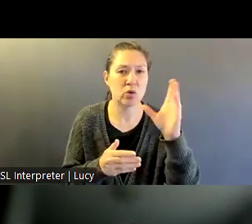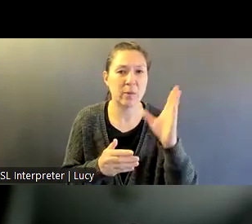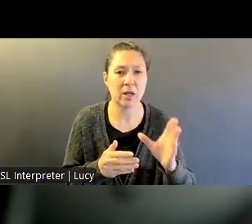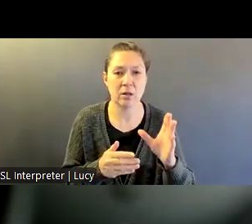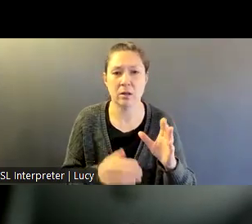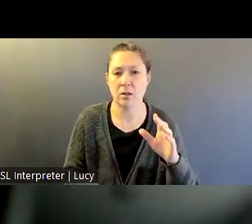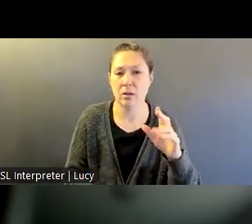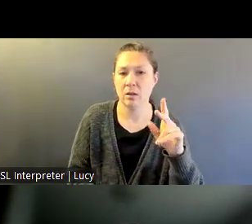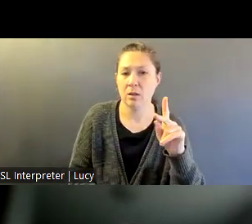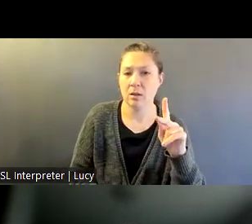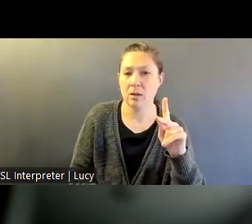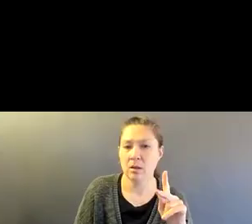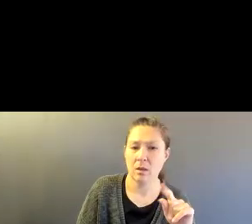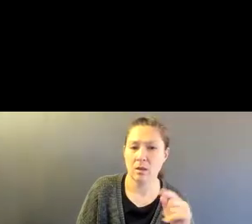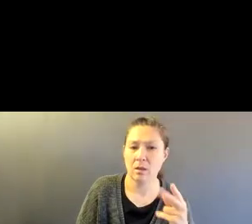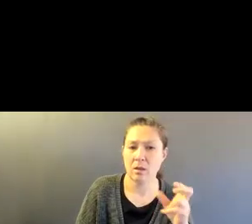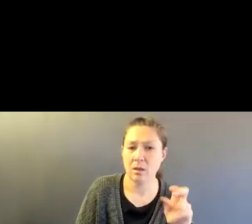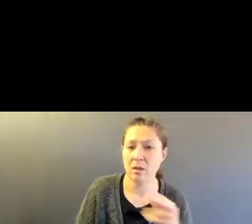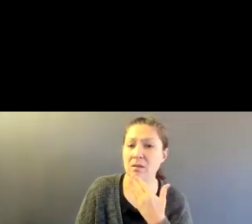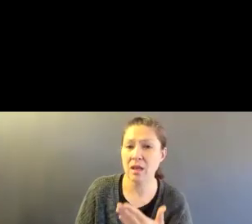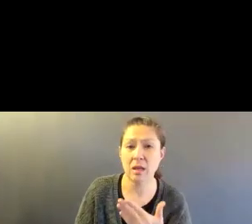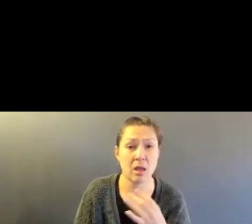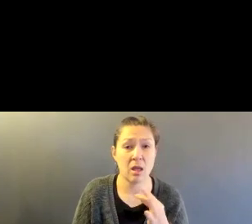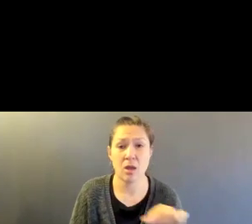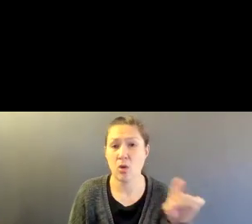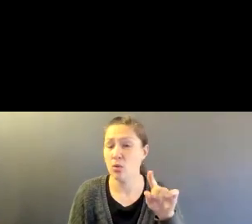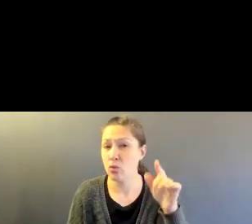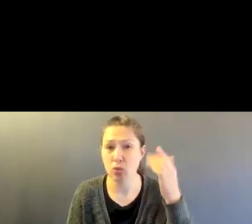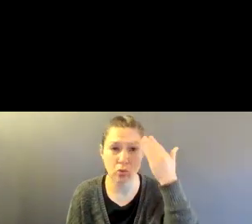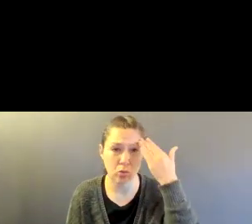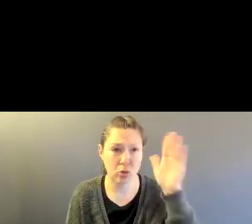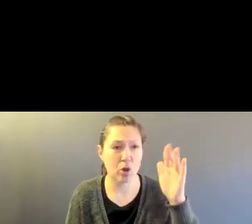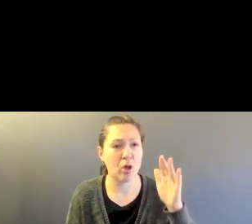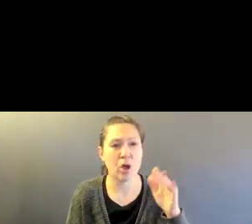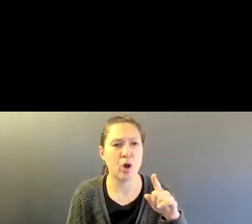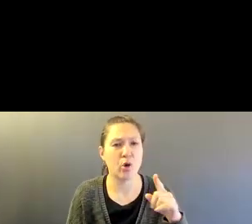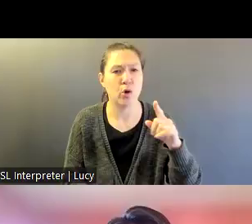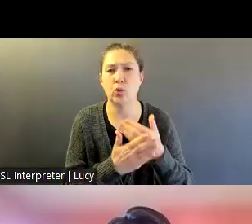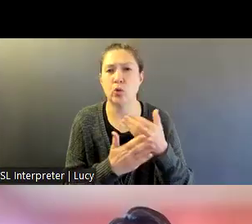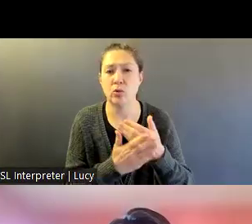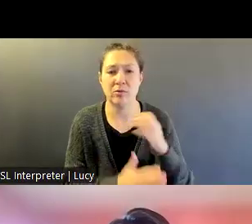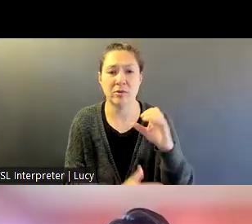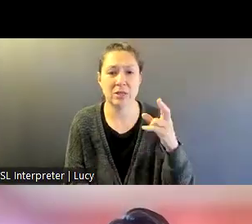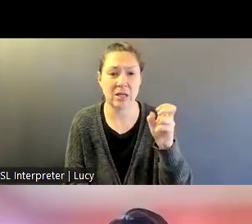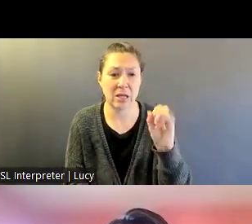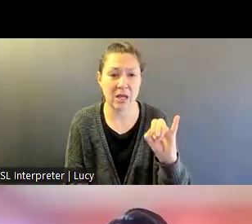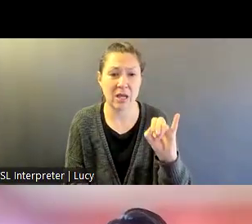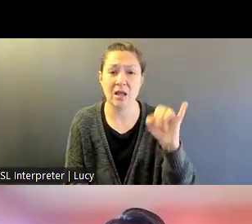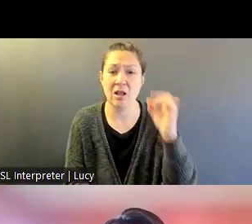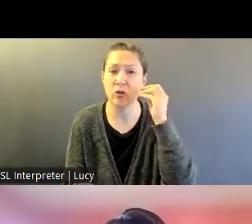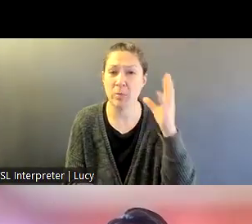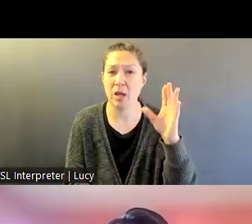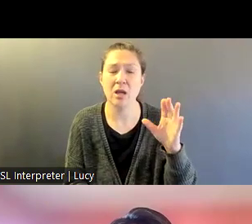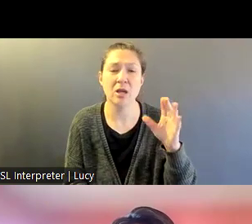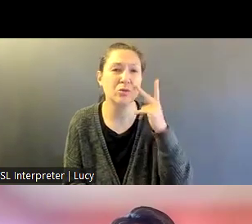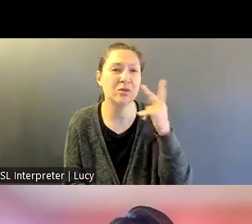McCain. And for those who aren't familiar or are new to CHEI, all of this information can be found on the DPH website,